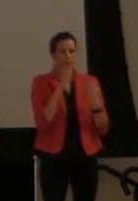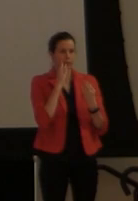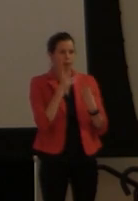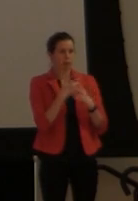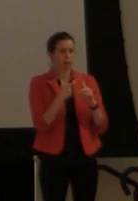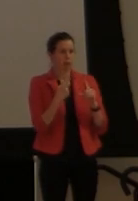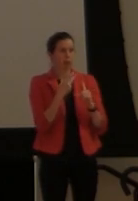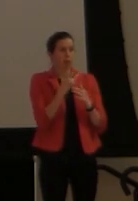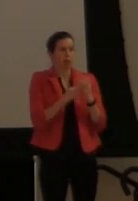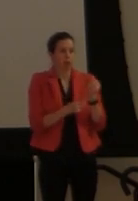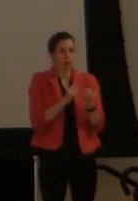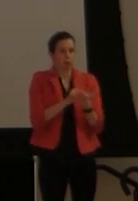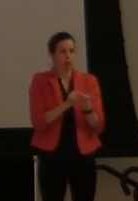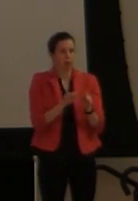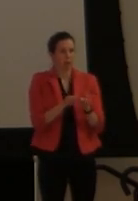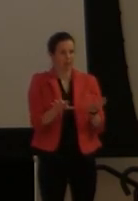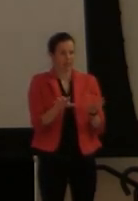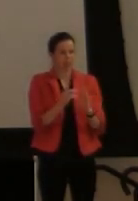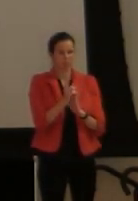these publications in just a bit.